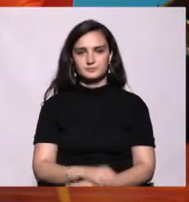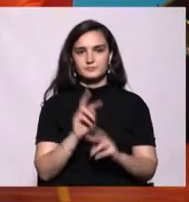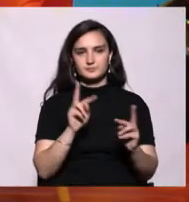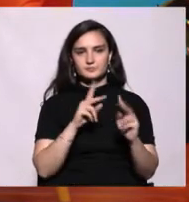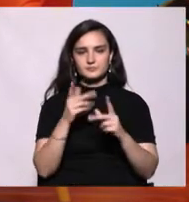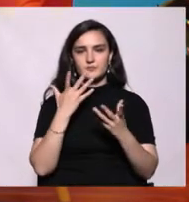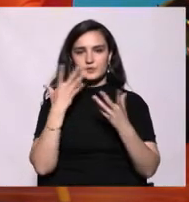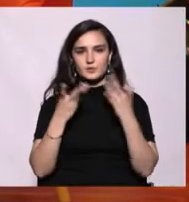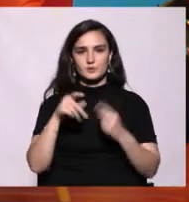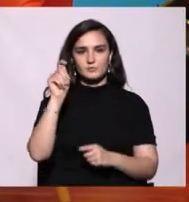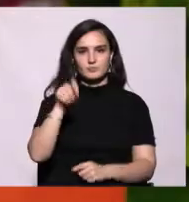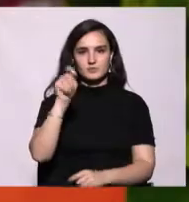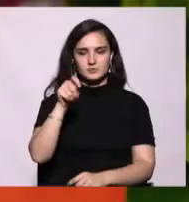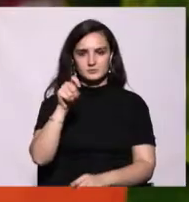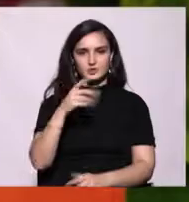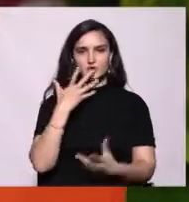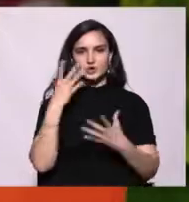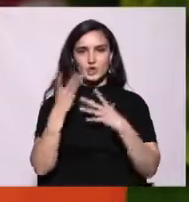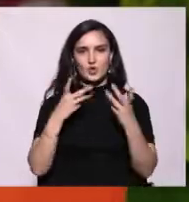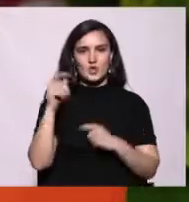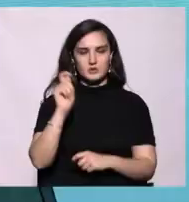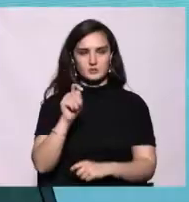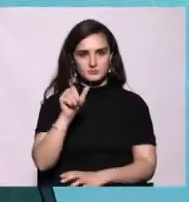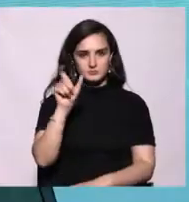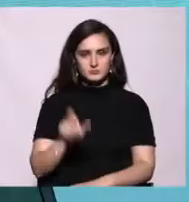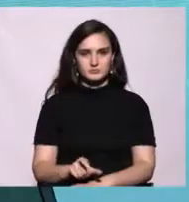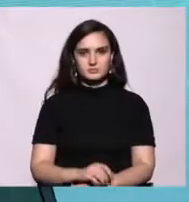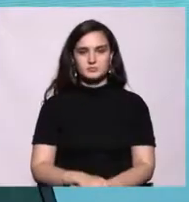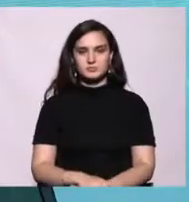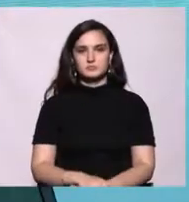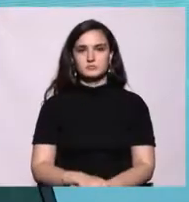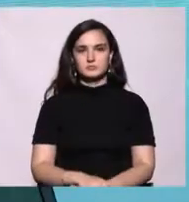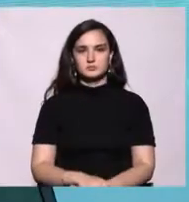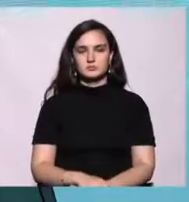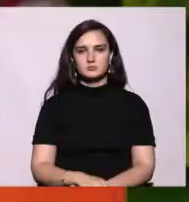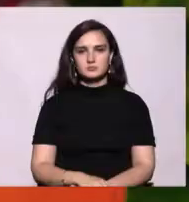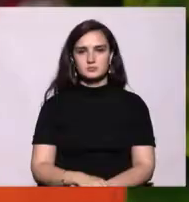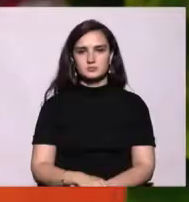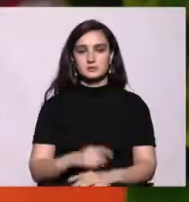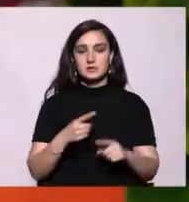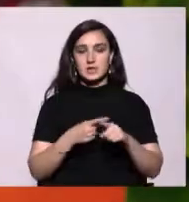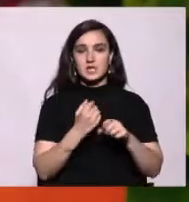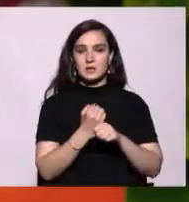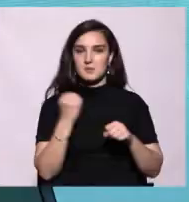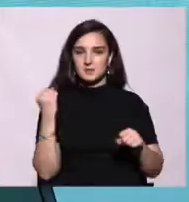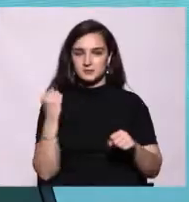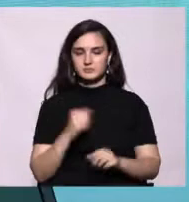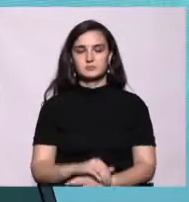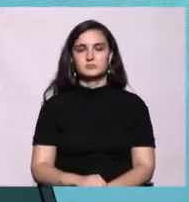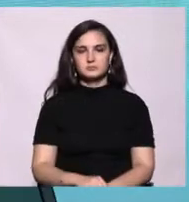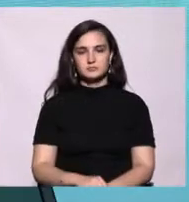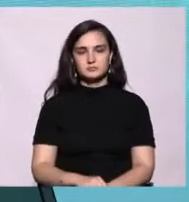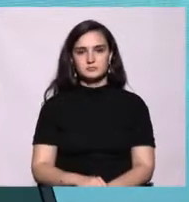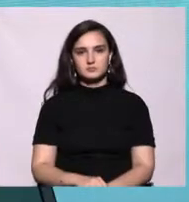have wizard. Wizard. Jadokari. Sword. Sword. Khmali.